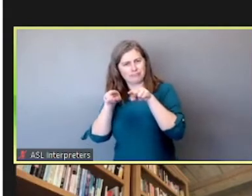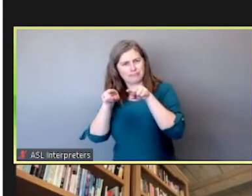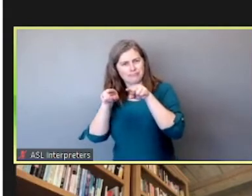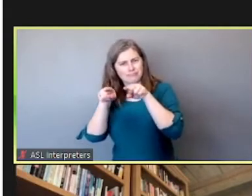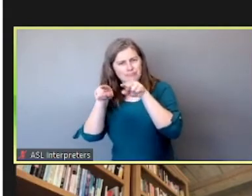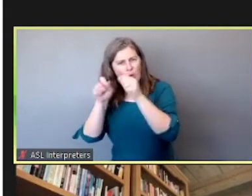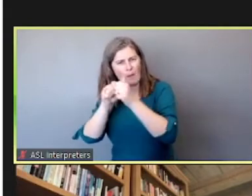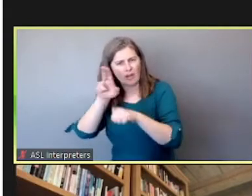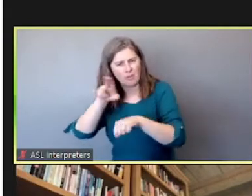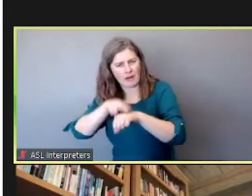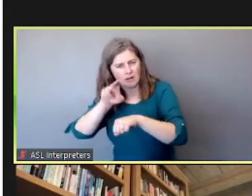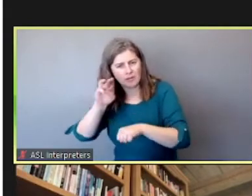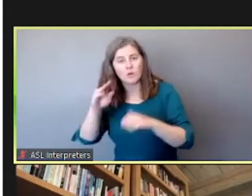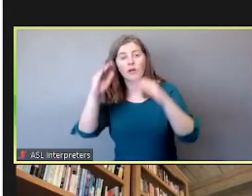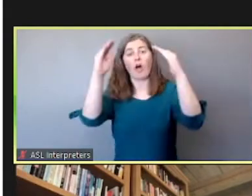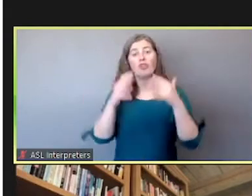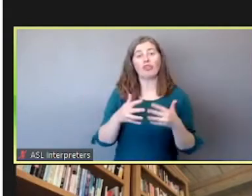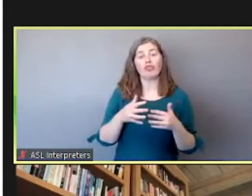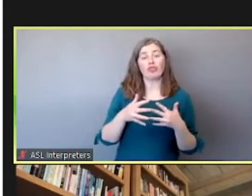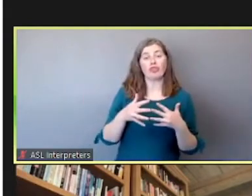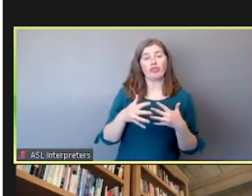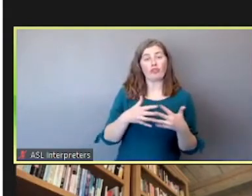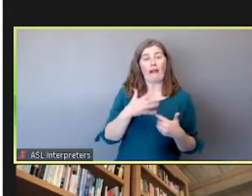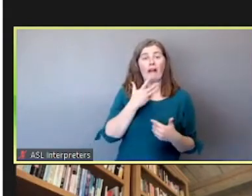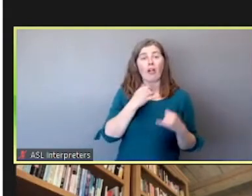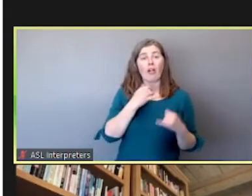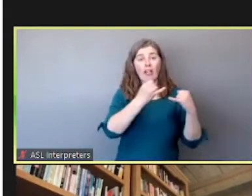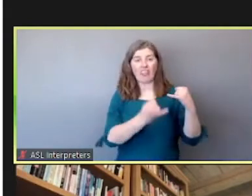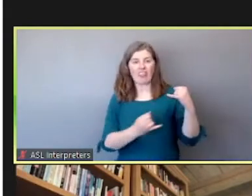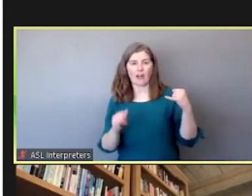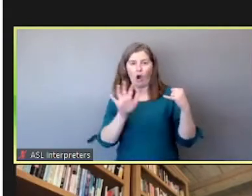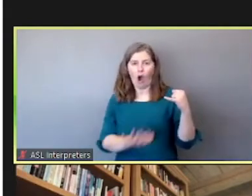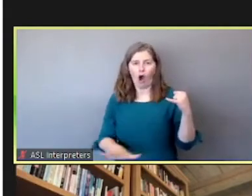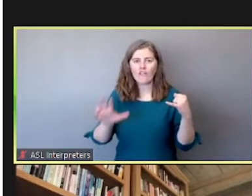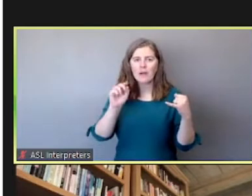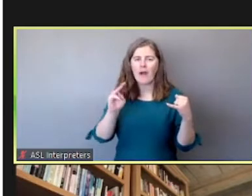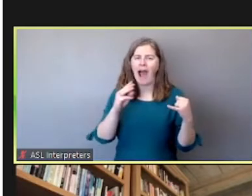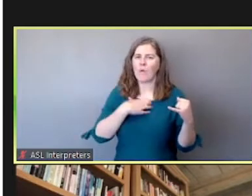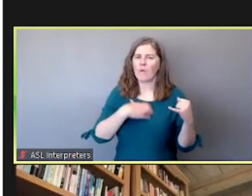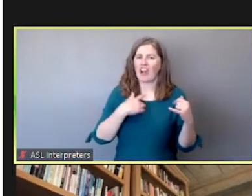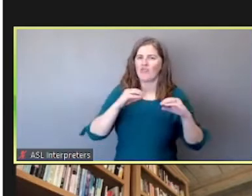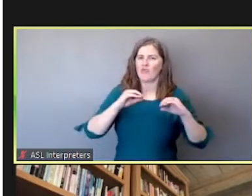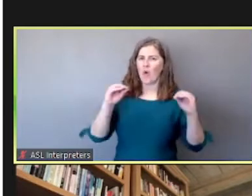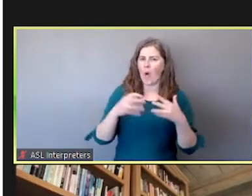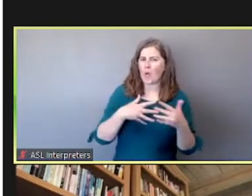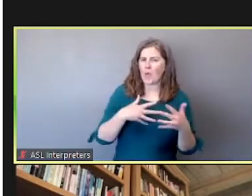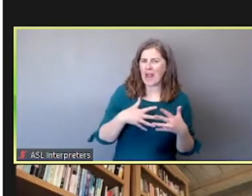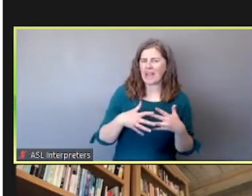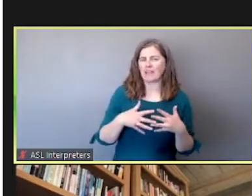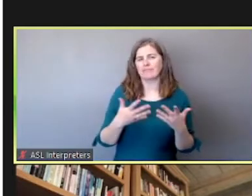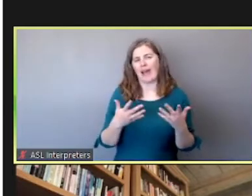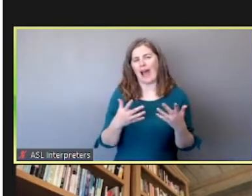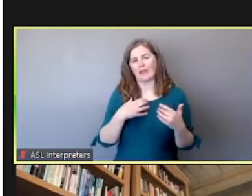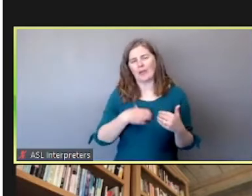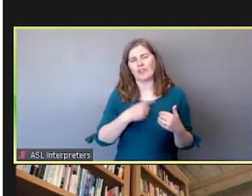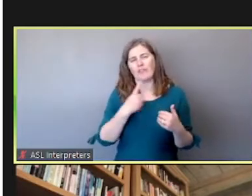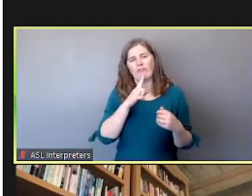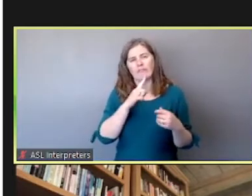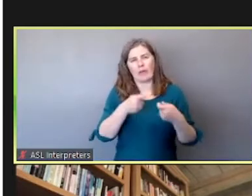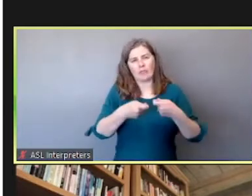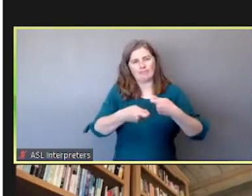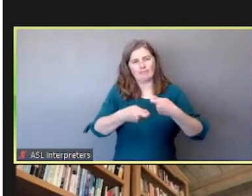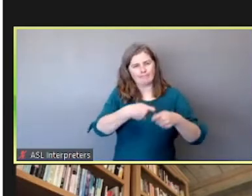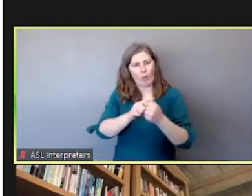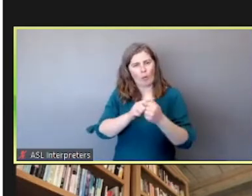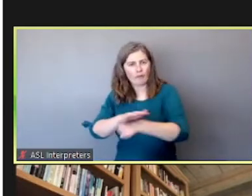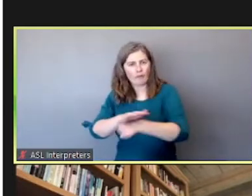The gray line is everyone in New Mexico. What I wish was they didn't have the gray line and they had instead the fully vaccinated people, because